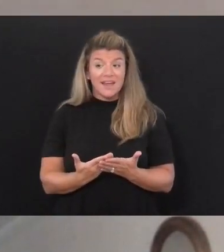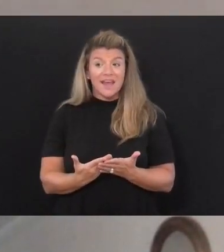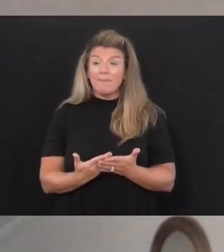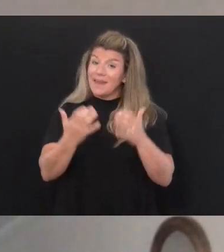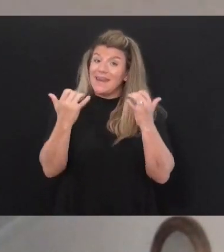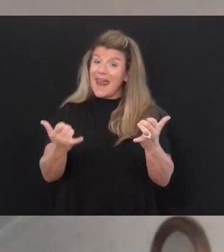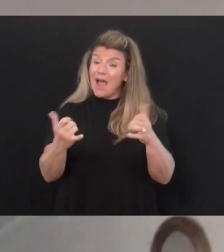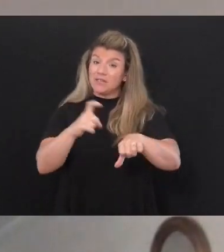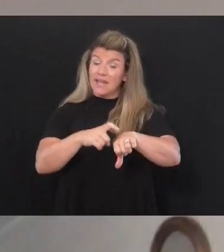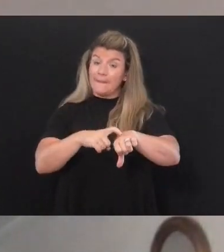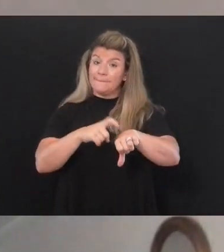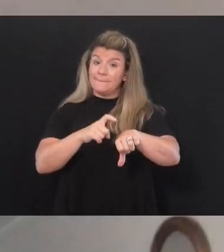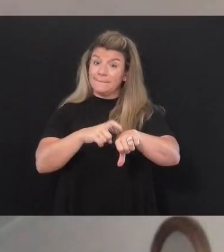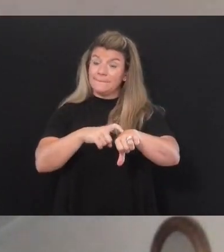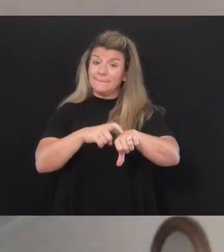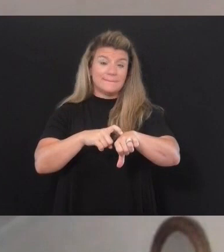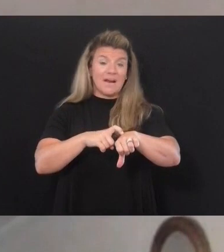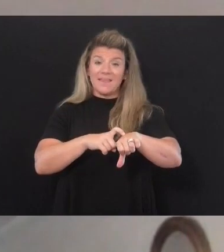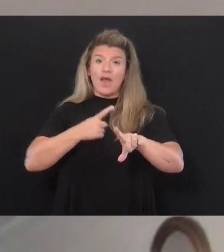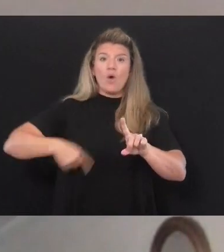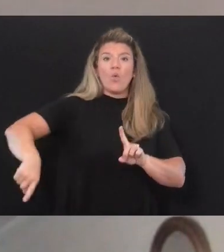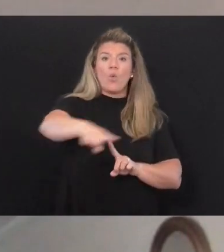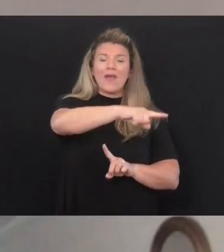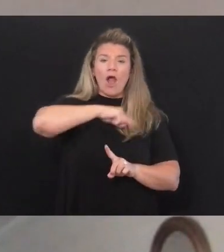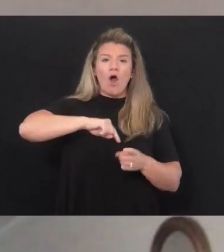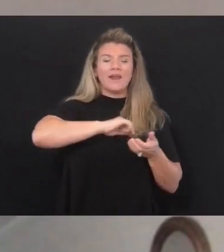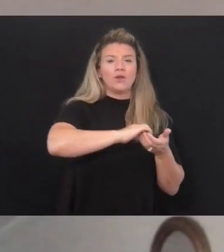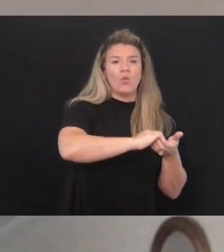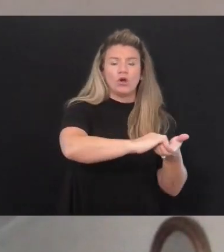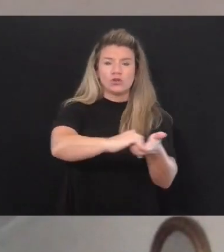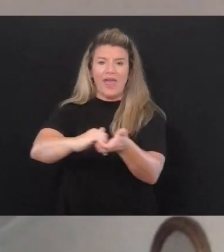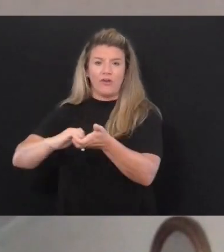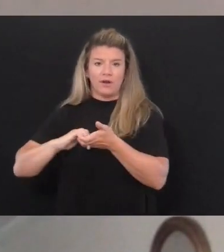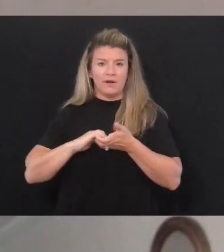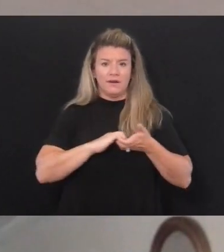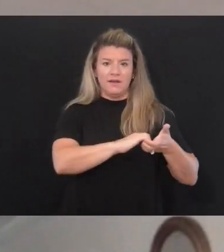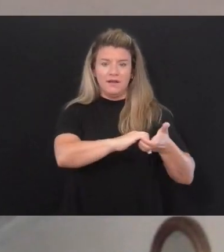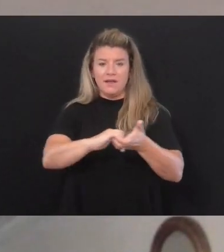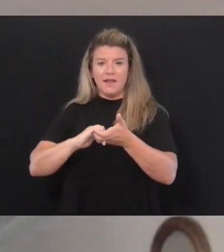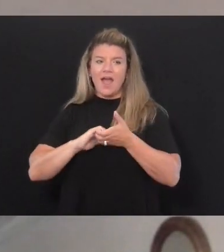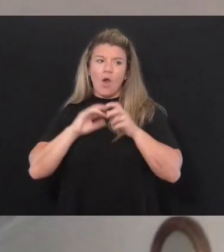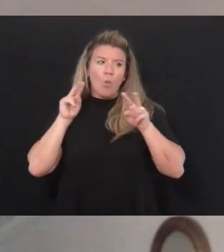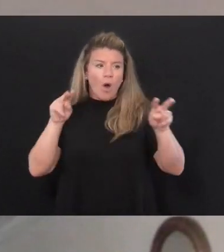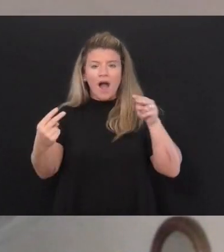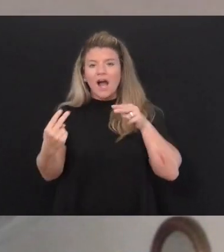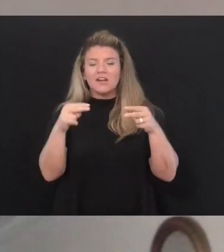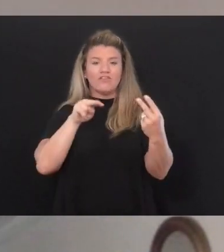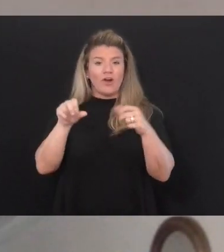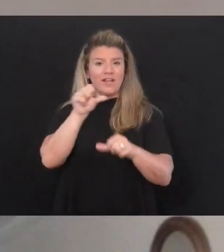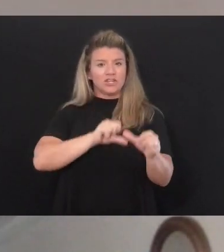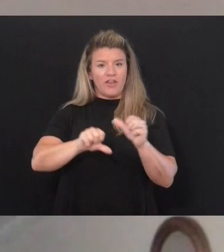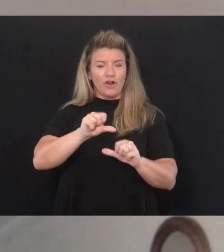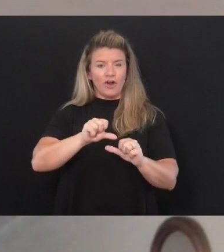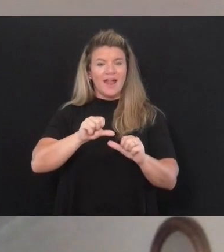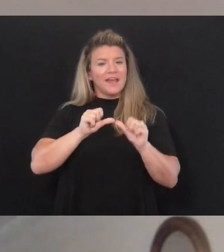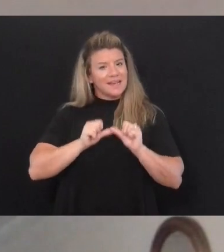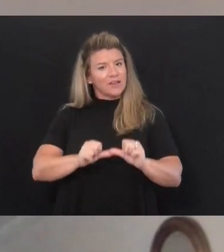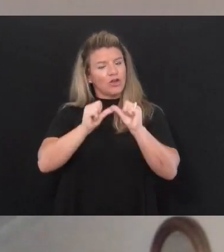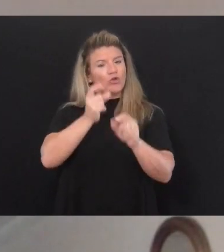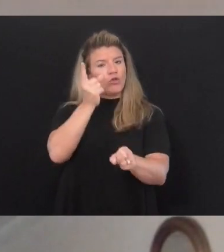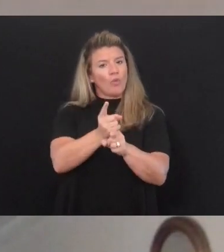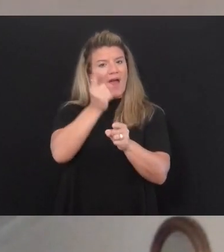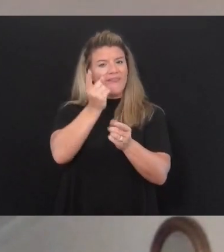apply. Those guidelines will be up this evening. They are not up yet. They will be up this evening, and they'll